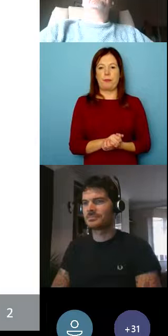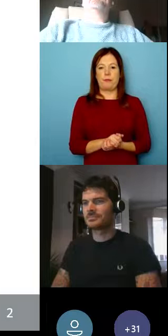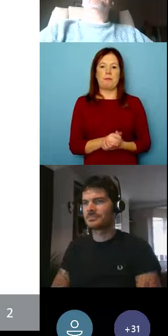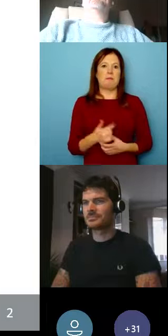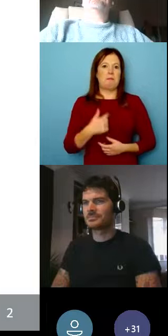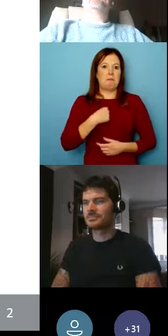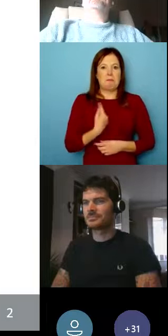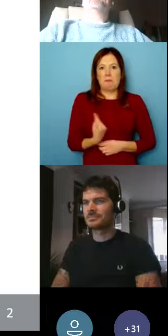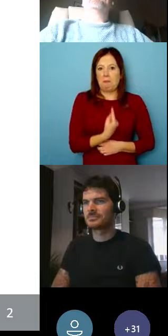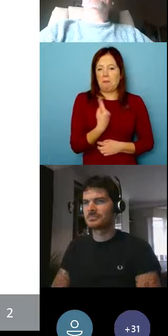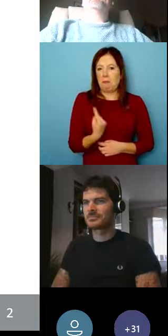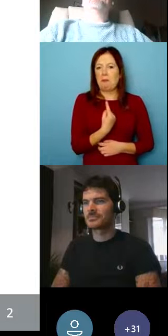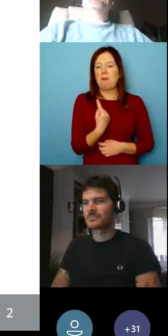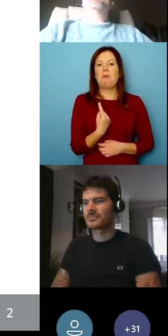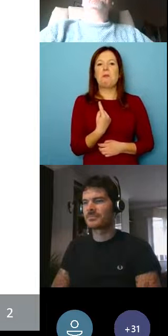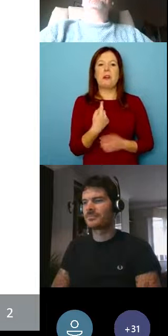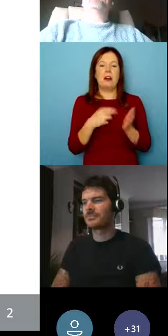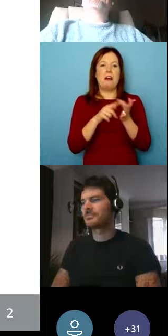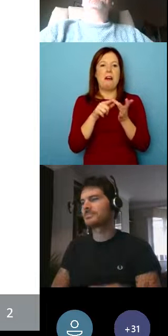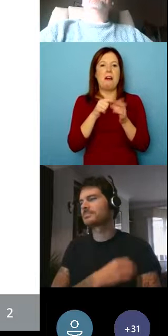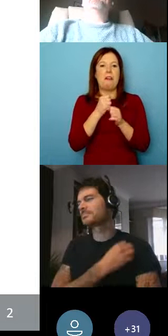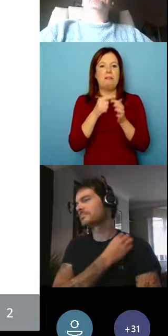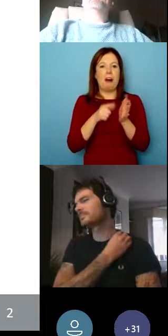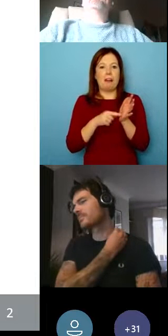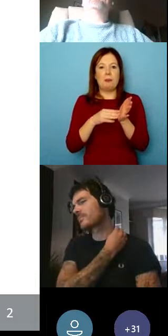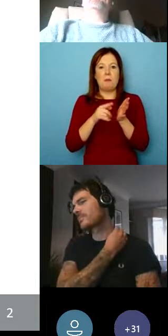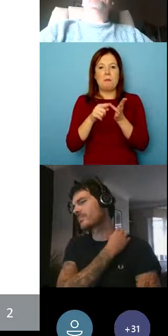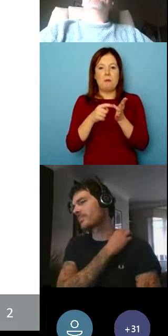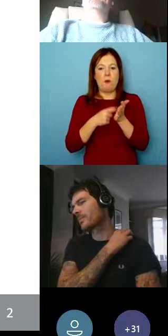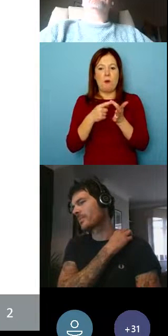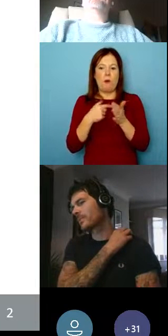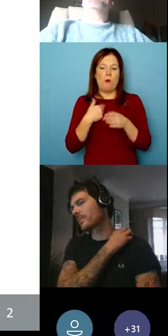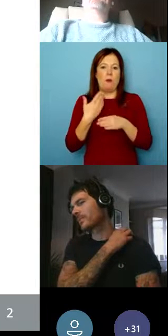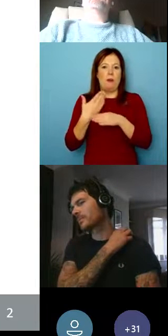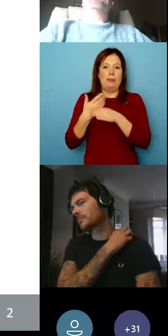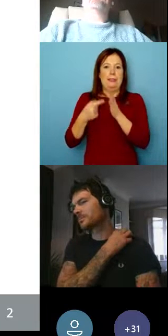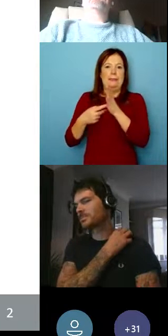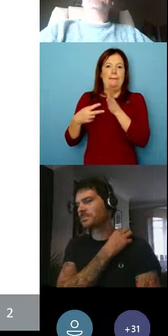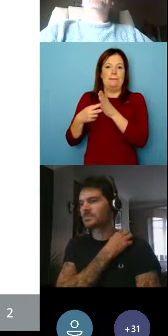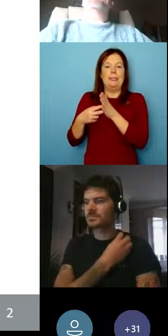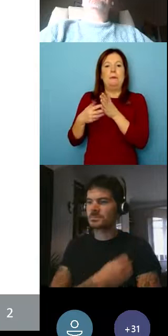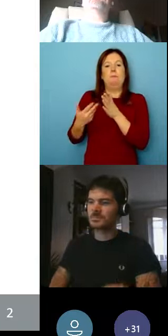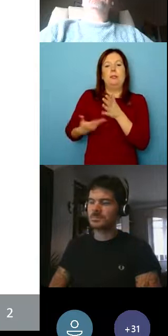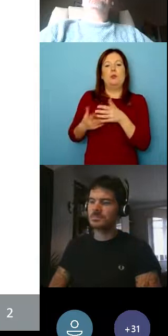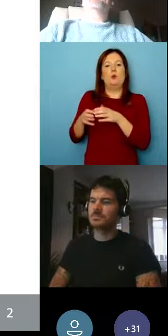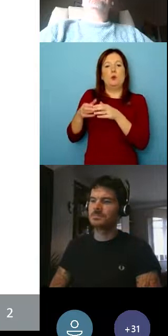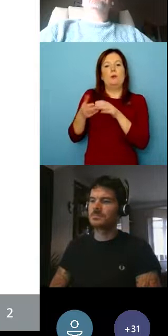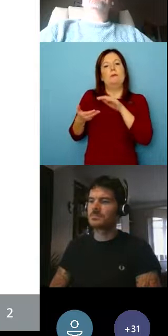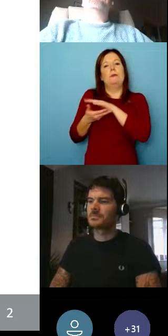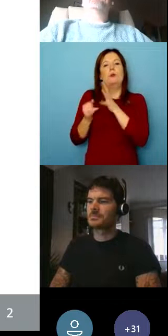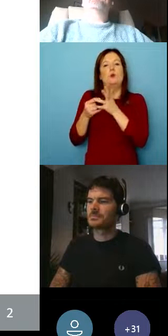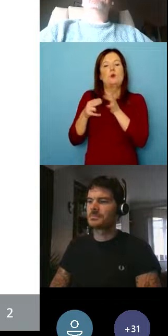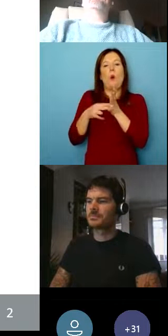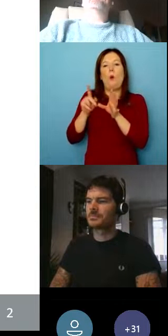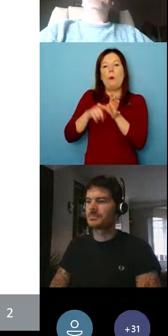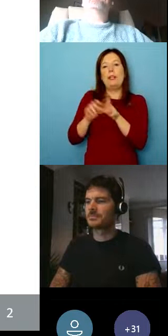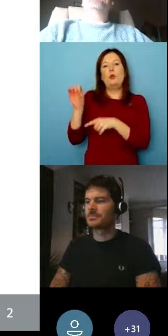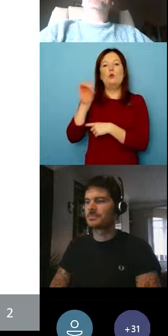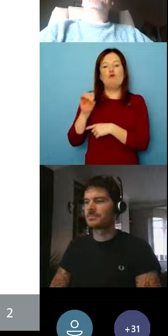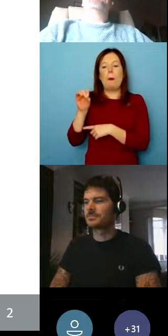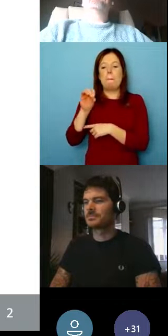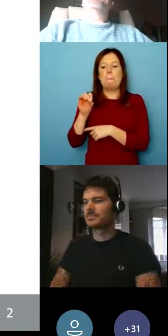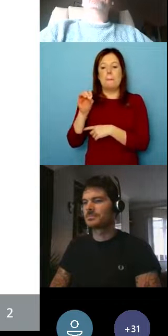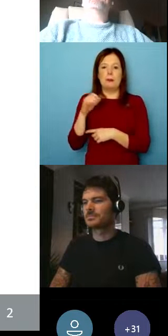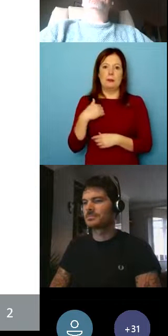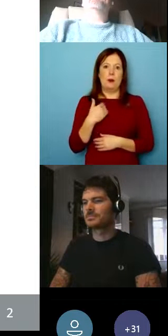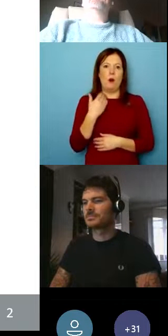a self-introduction. I'm Nigel Moore, work for the TV business unit for Sony Europe with David. I'm a white